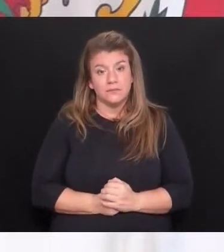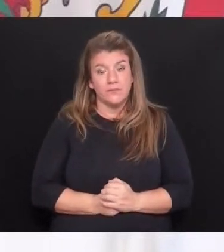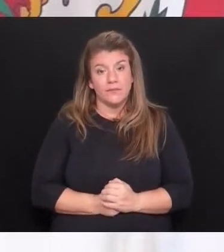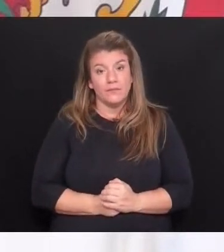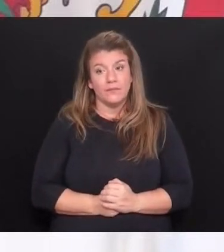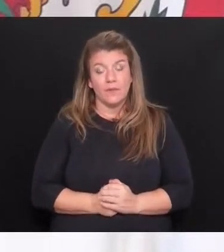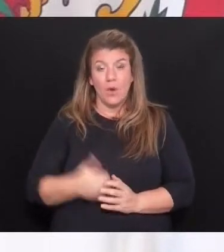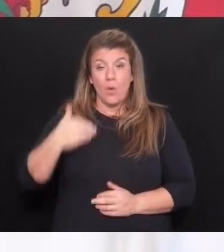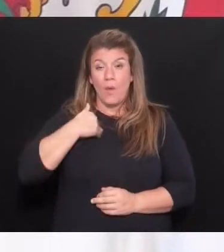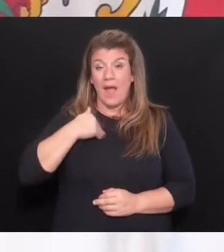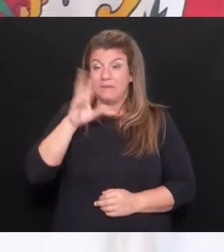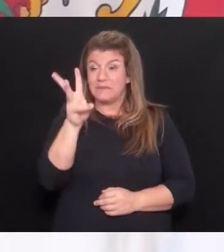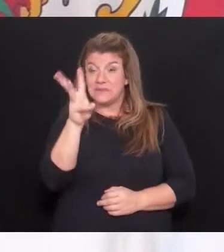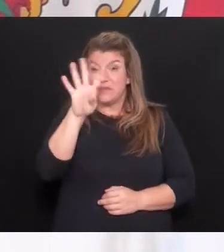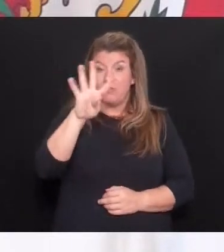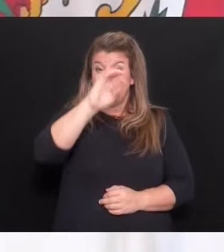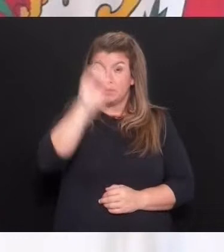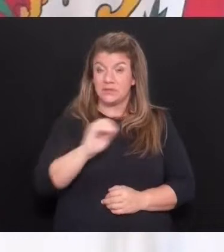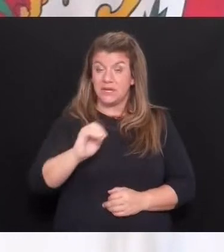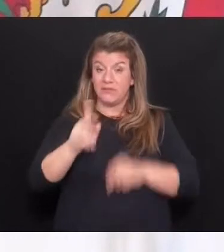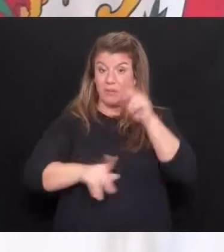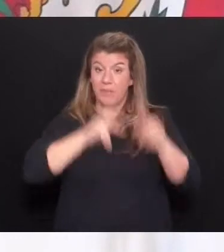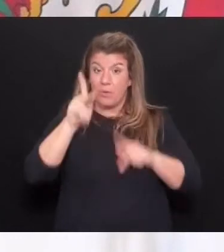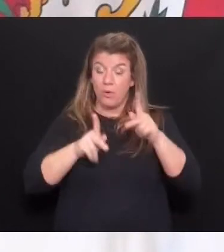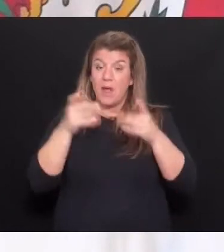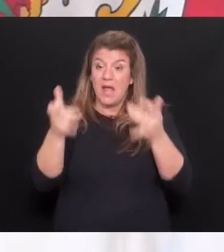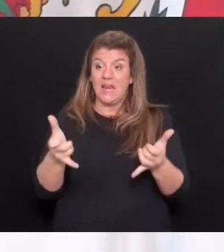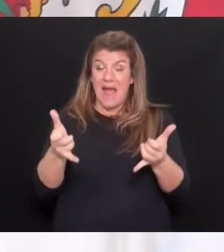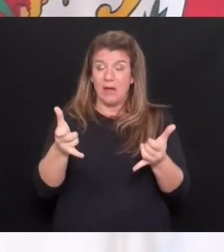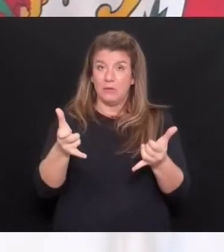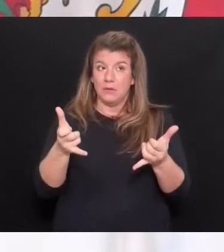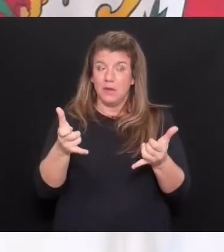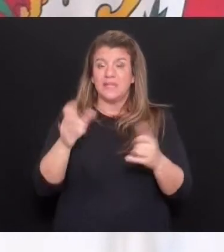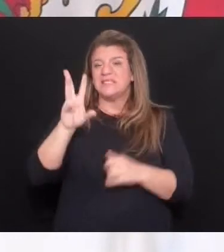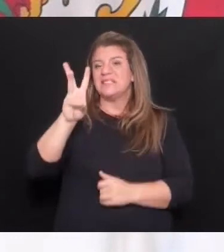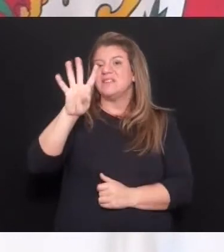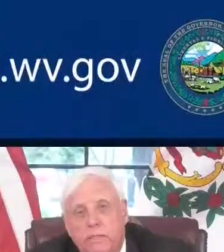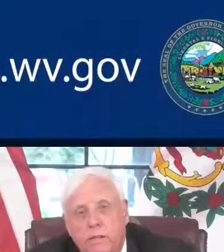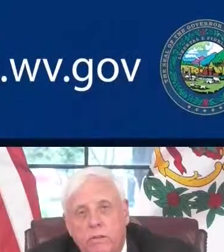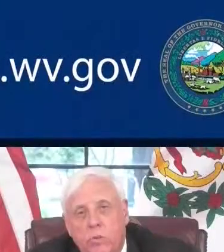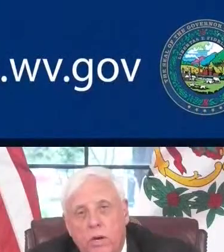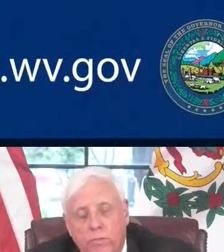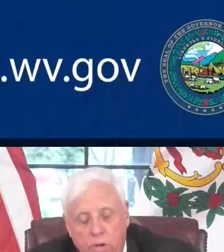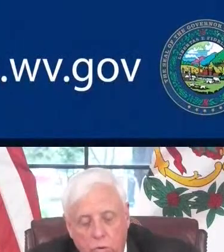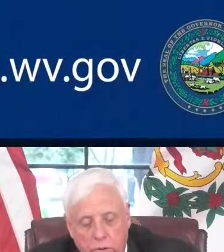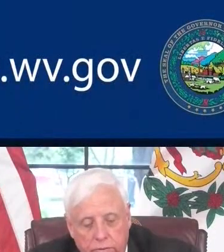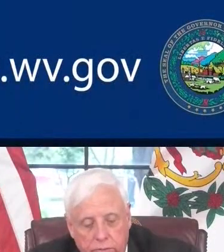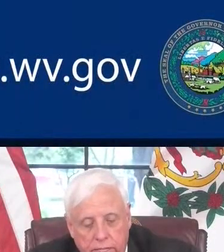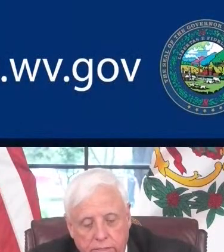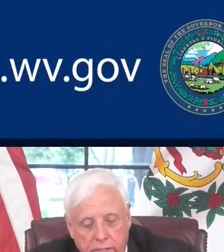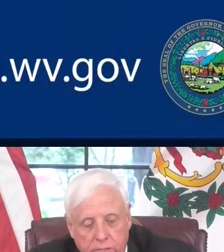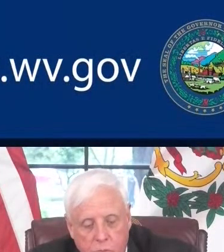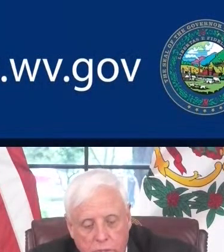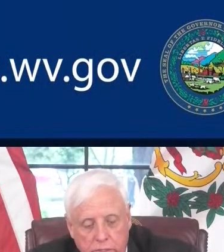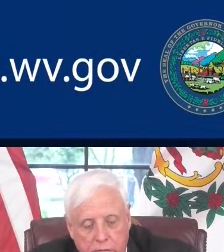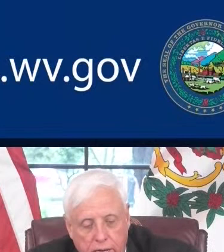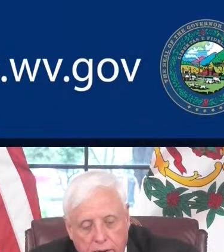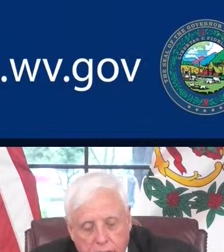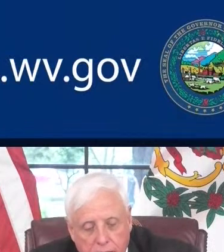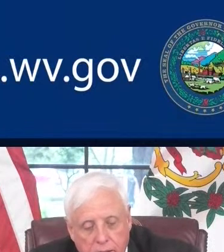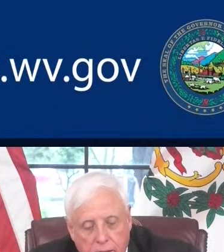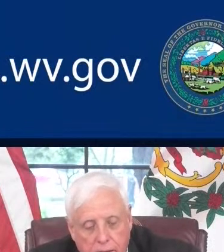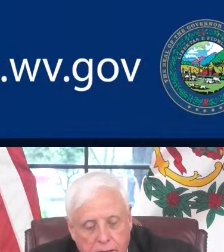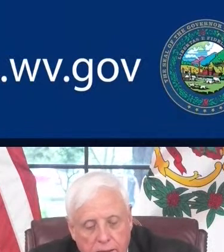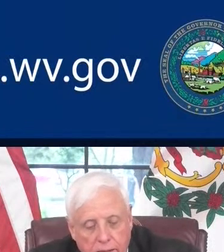We have 64% of our people that have now received, 64.5% that are 12 and older have received at least one